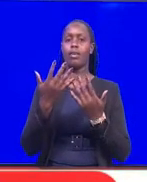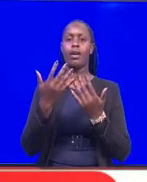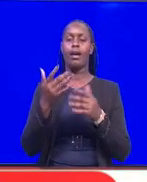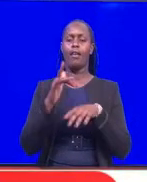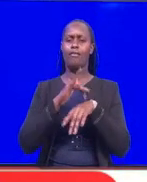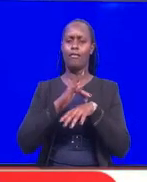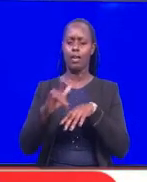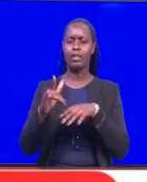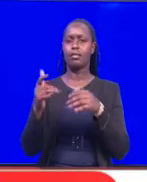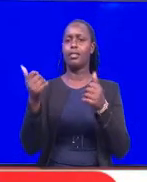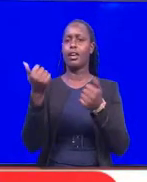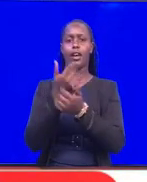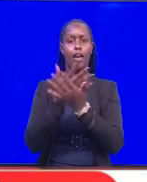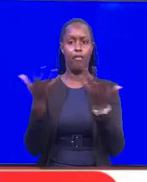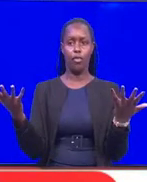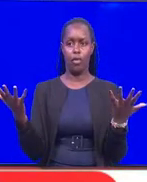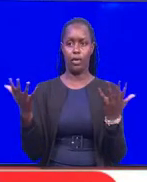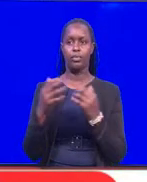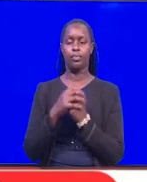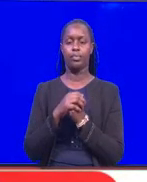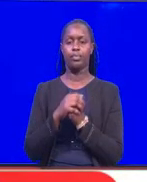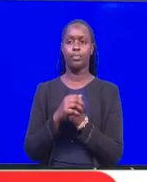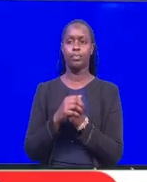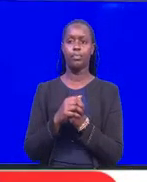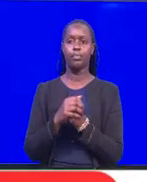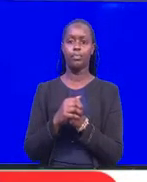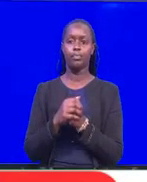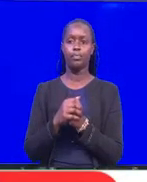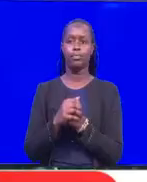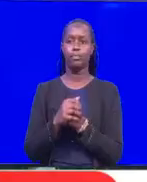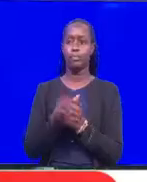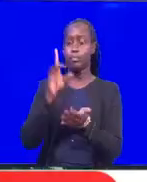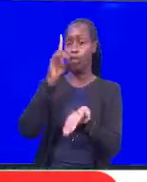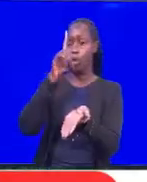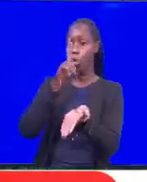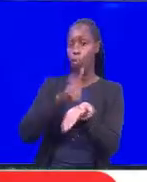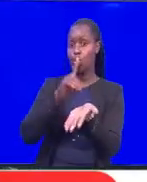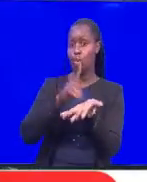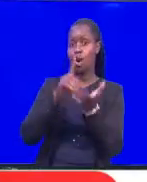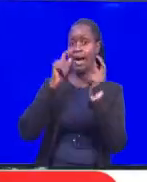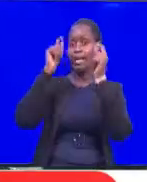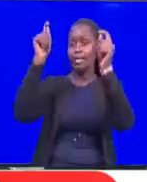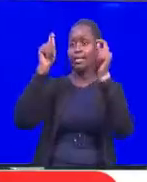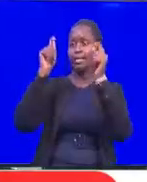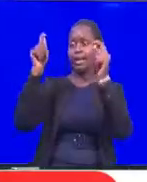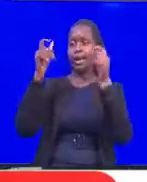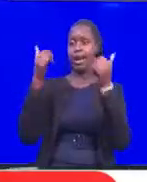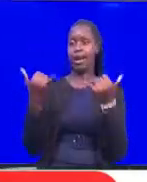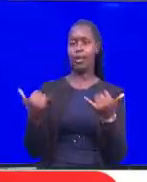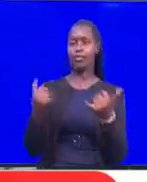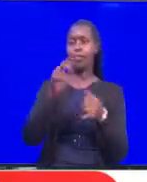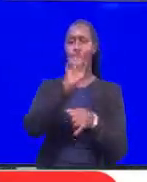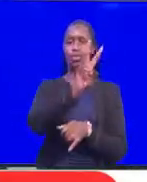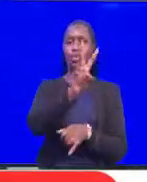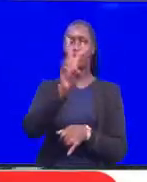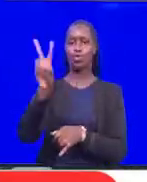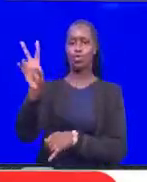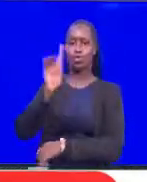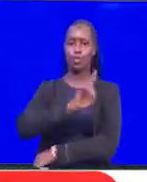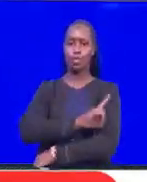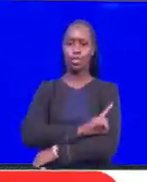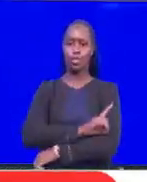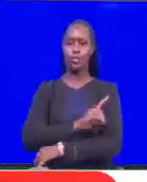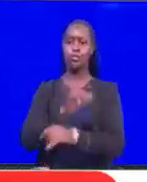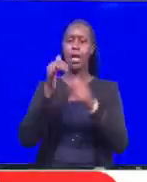what Elizabeth has prepared for us in this story. The doctor's strike that has entered its 22nd day Thursday